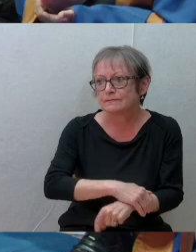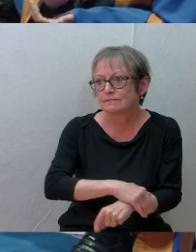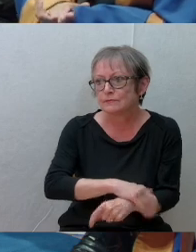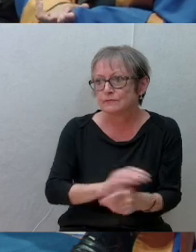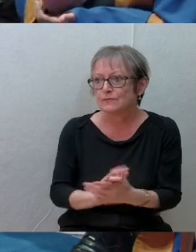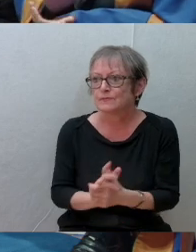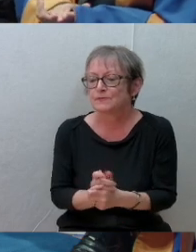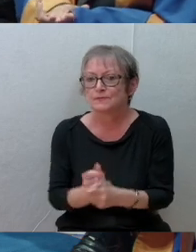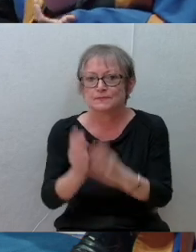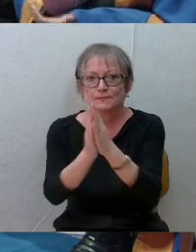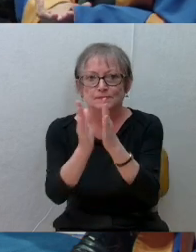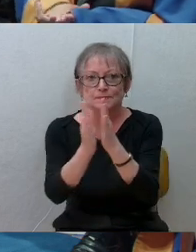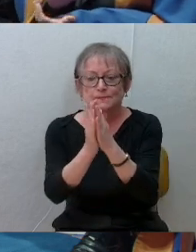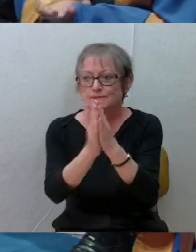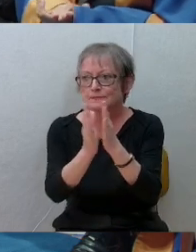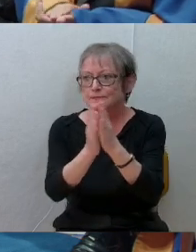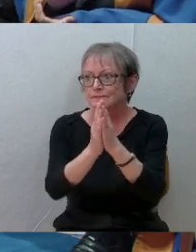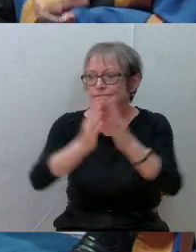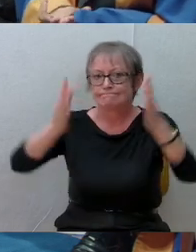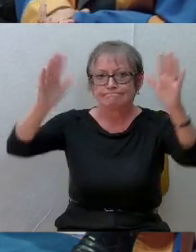Forgotten this to do with that.